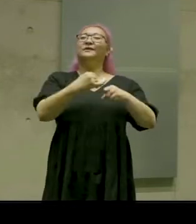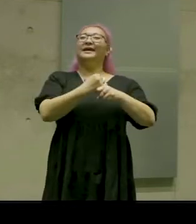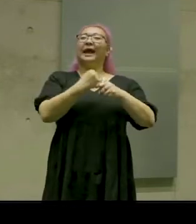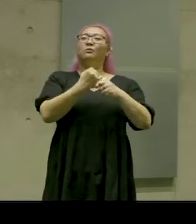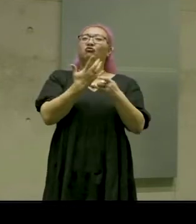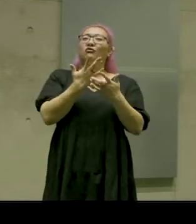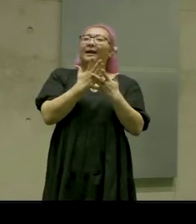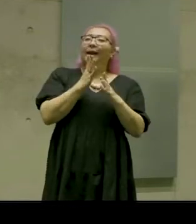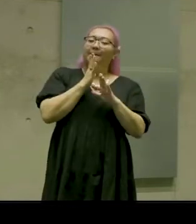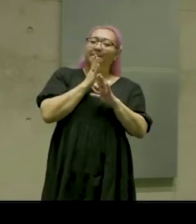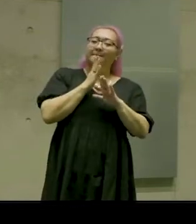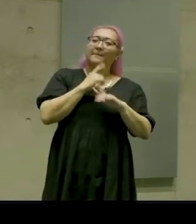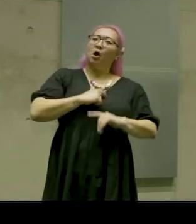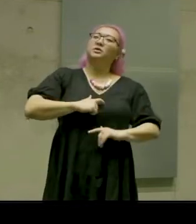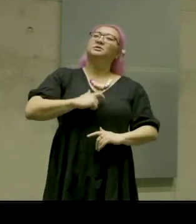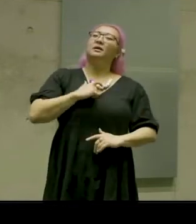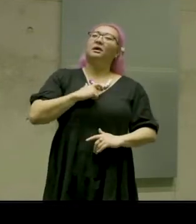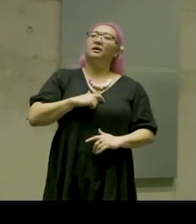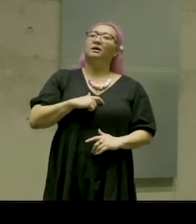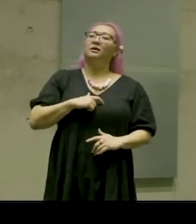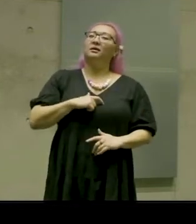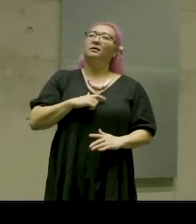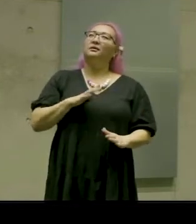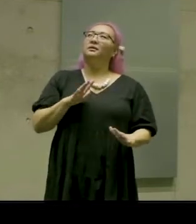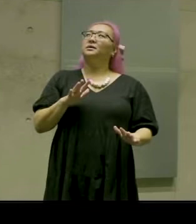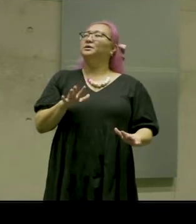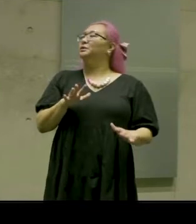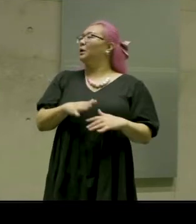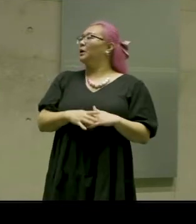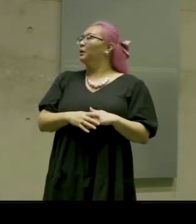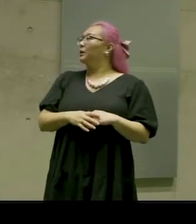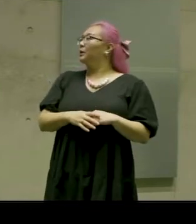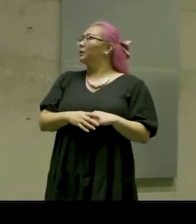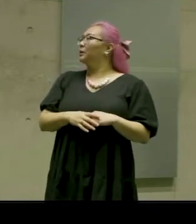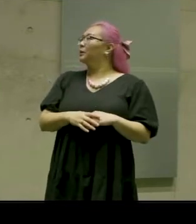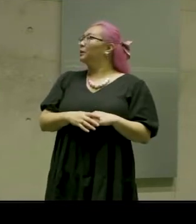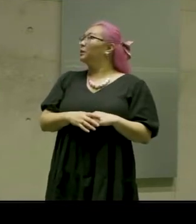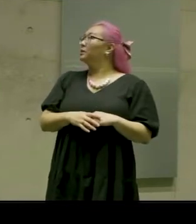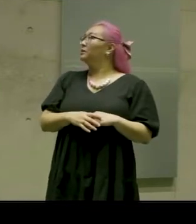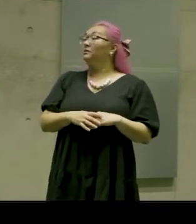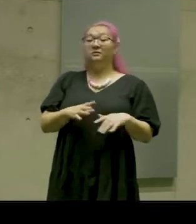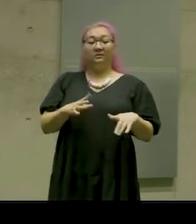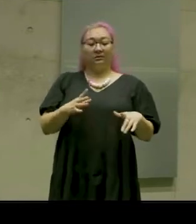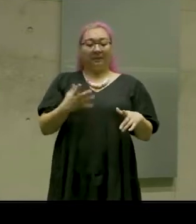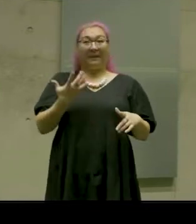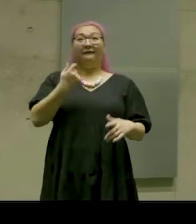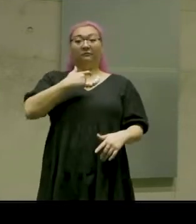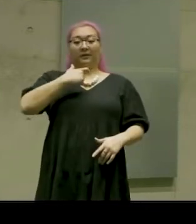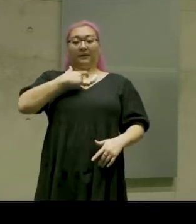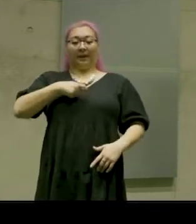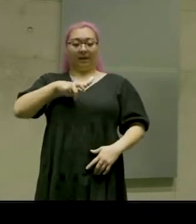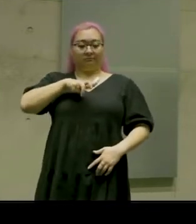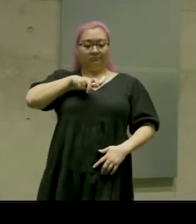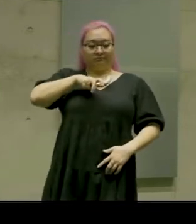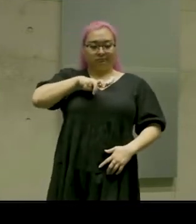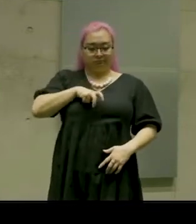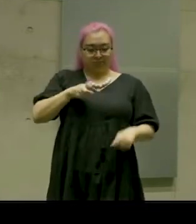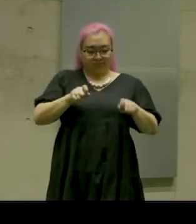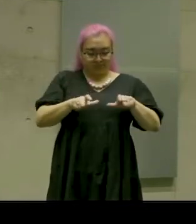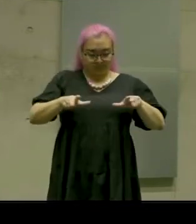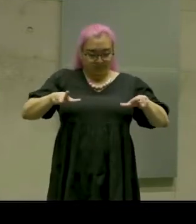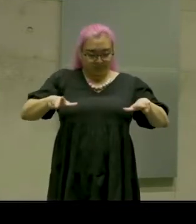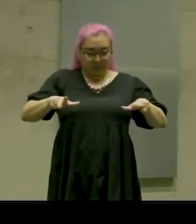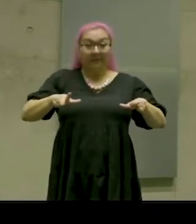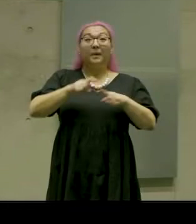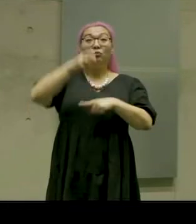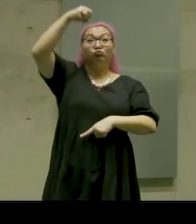people looking at their phones is to make an installation and use projection mapping on top of a